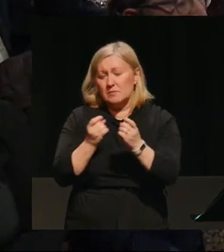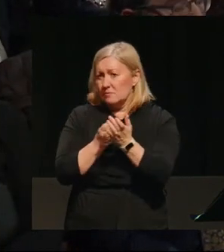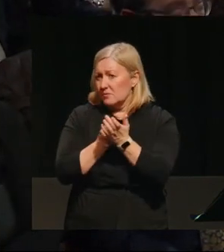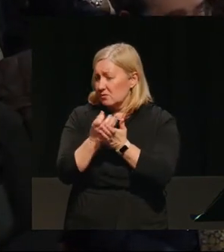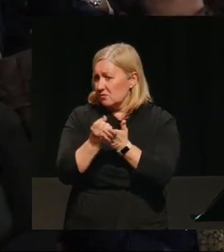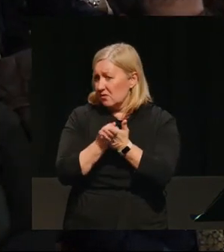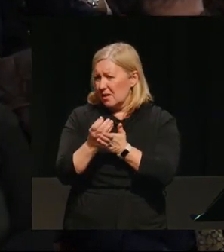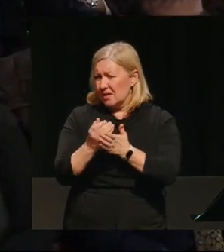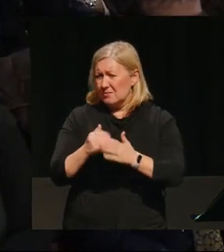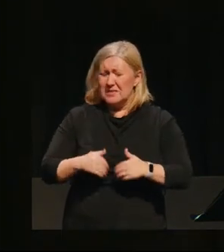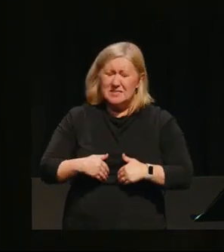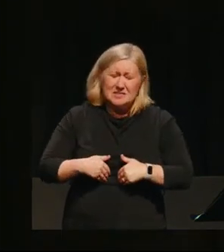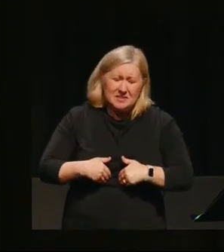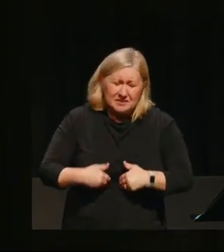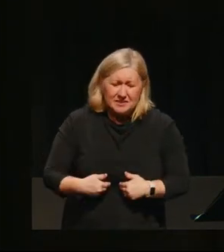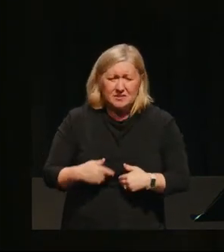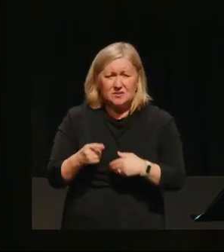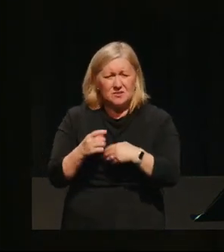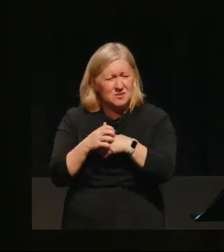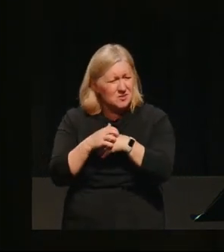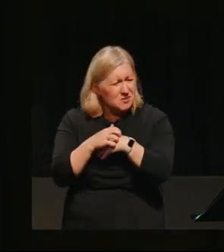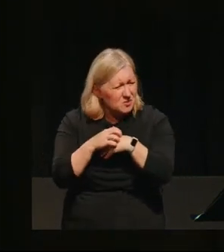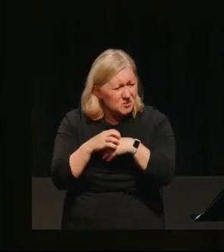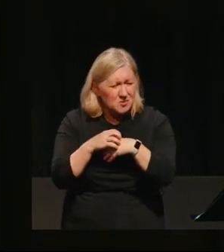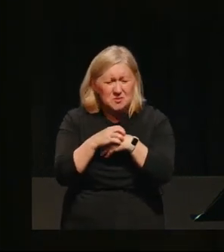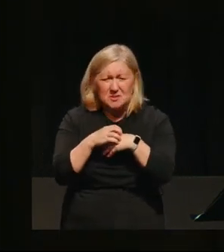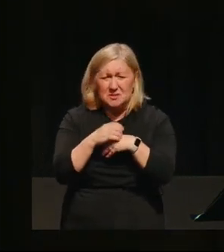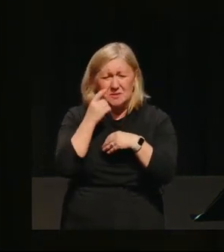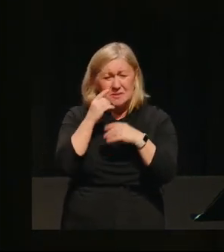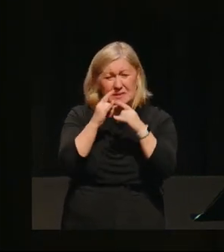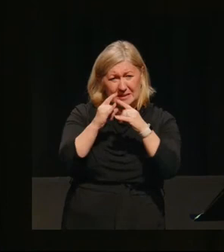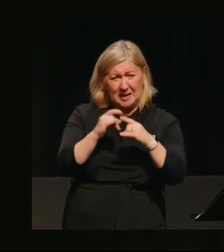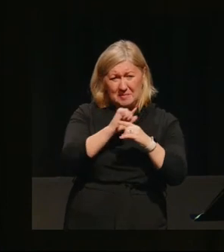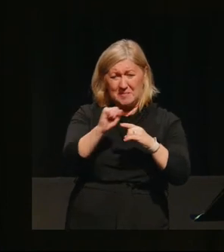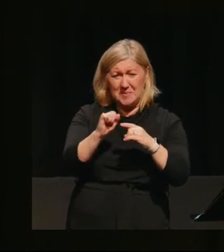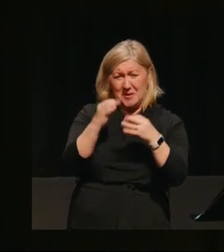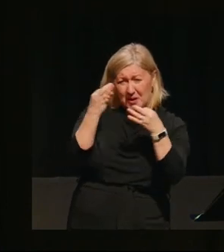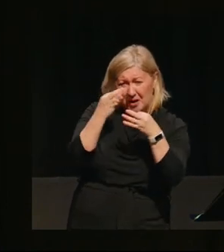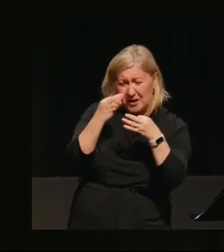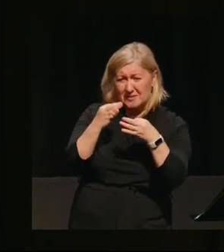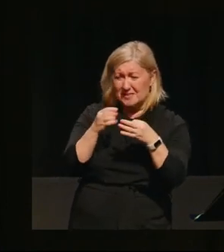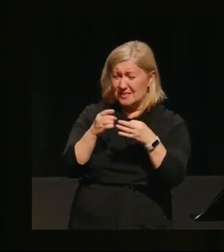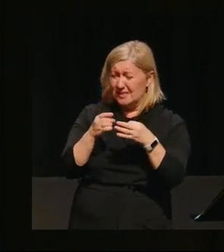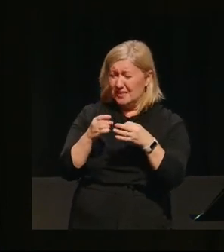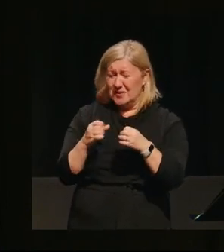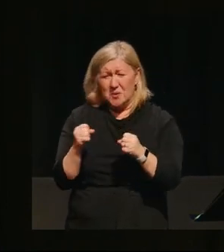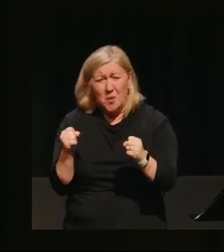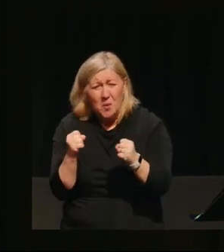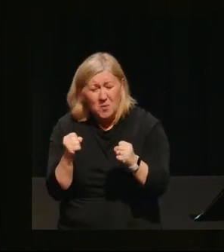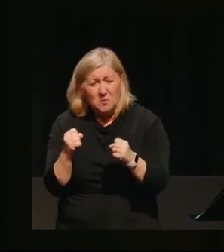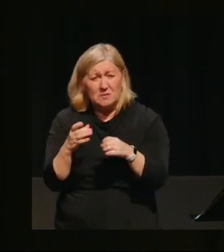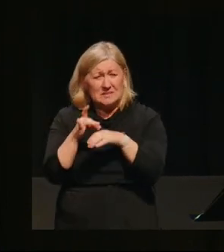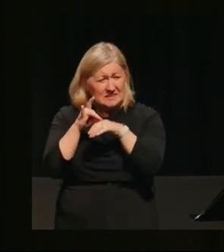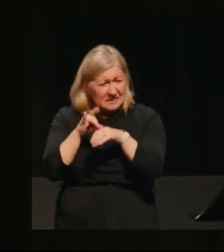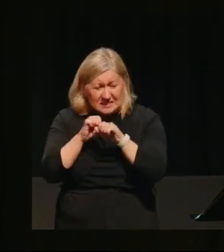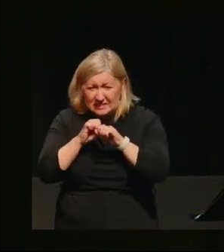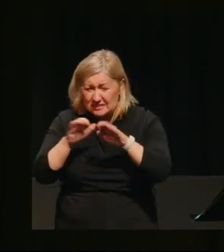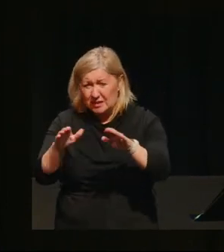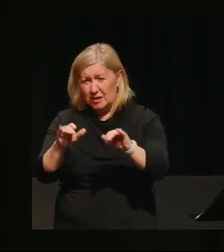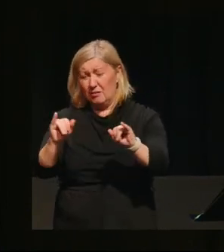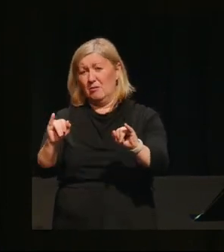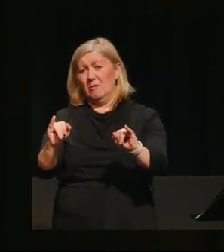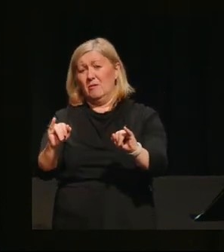starvation, the cruelty of the camp guard, the cold and disease.